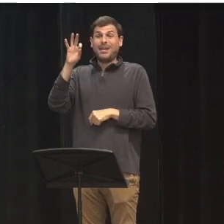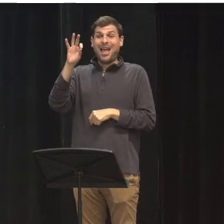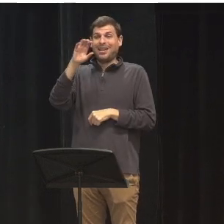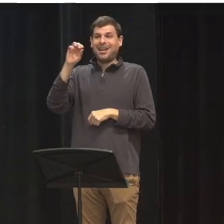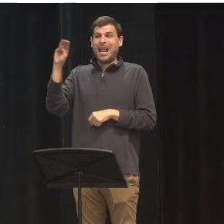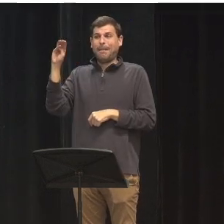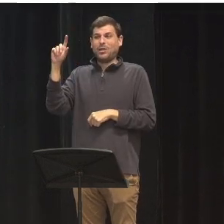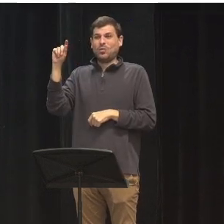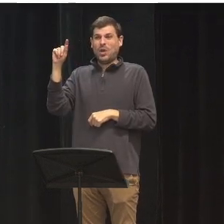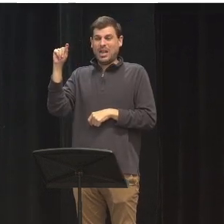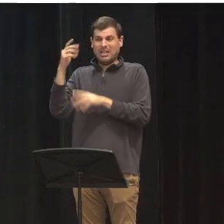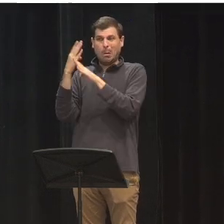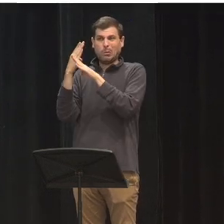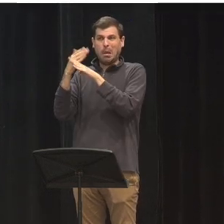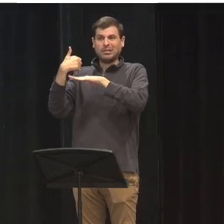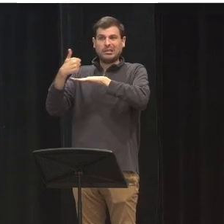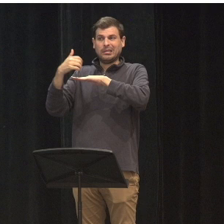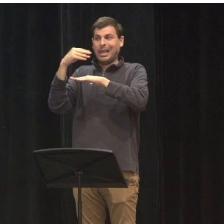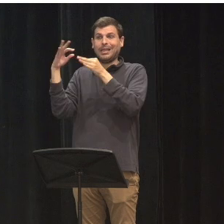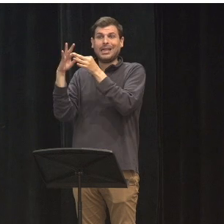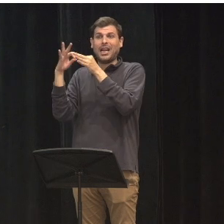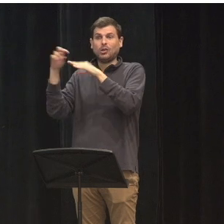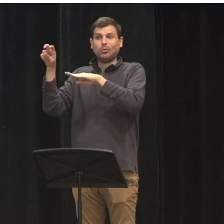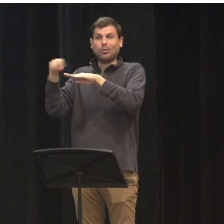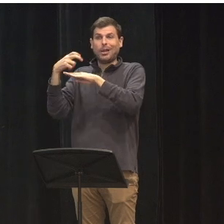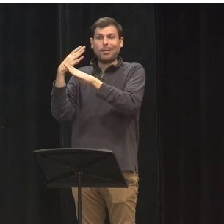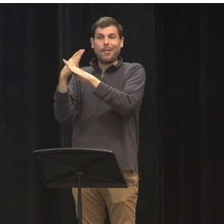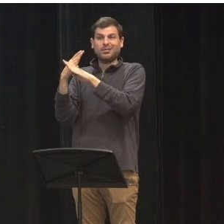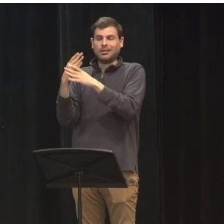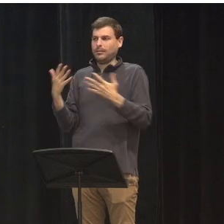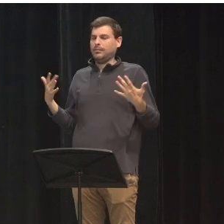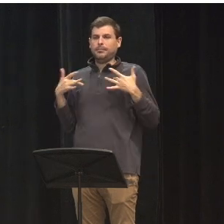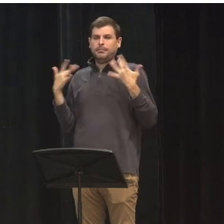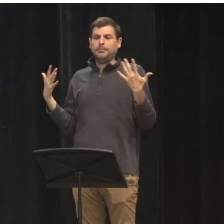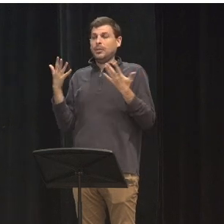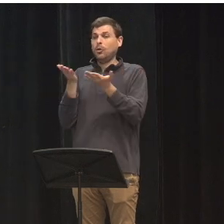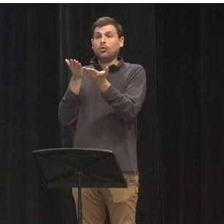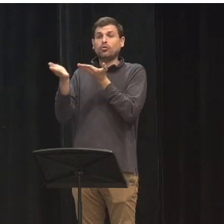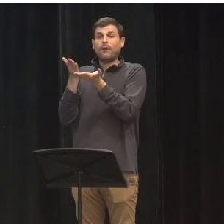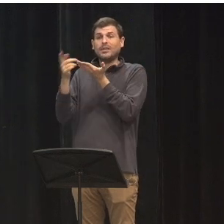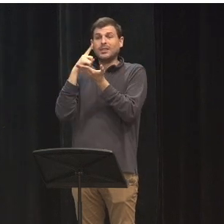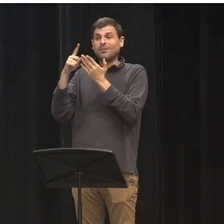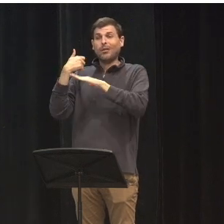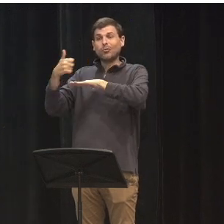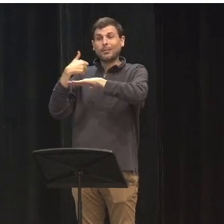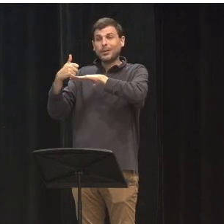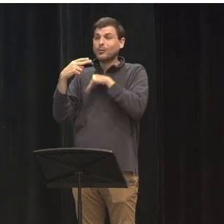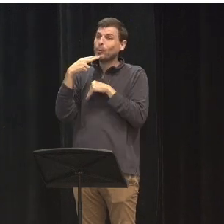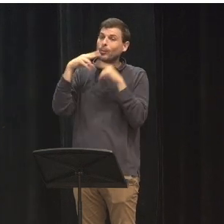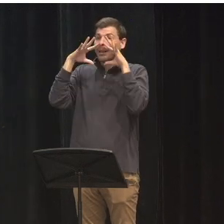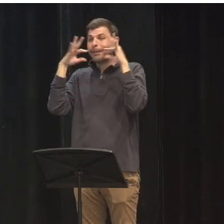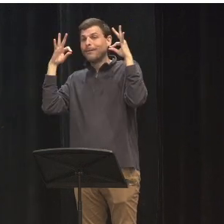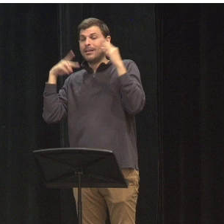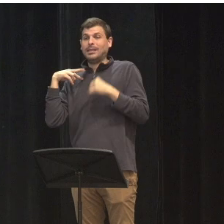buses and the Downtown Alliance Connection bus, as well as any car services and means that we have to